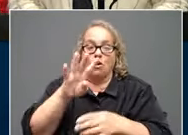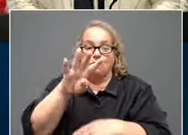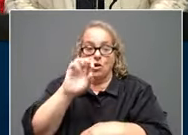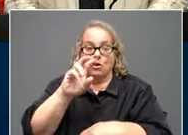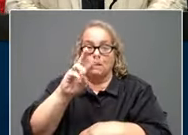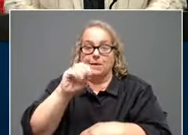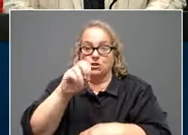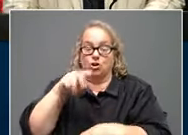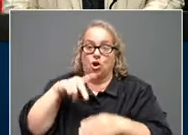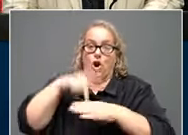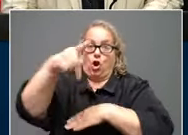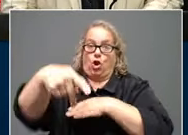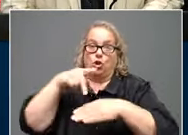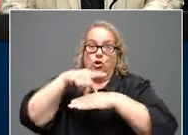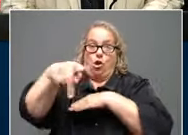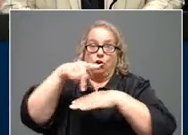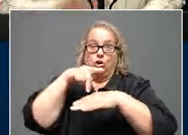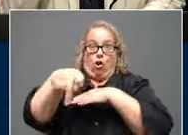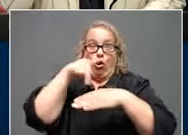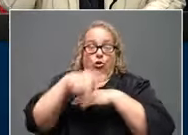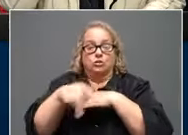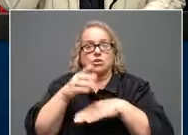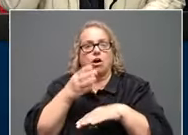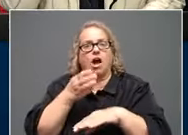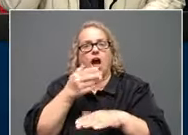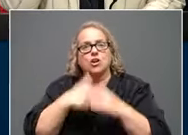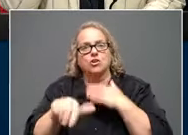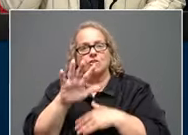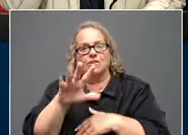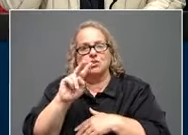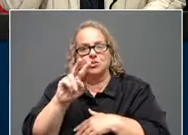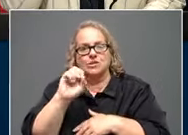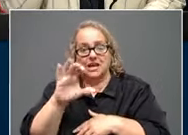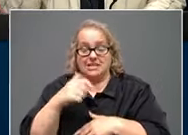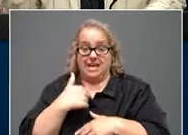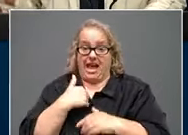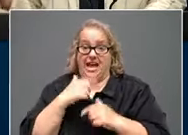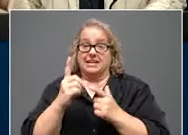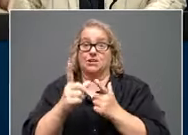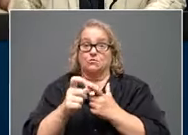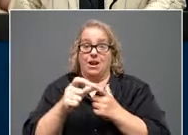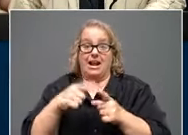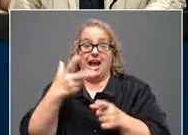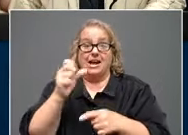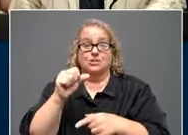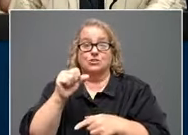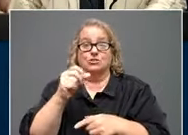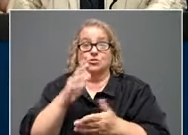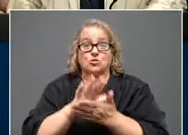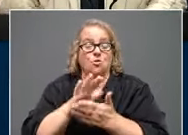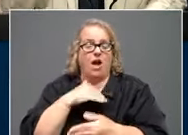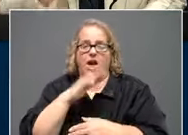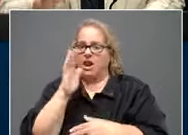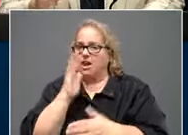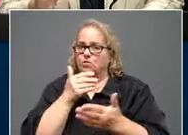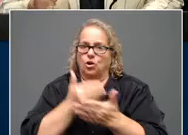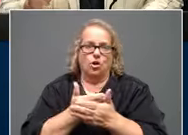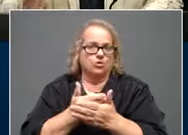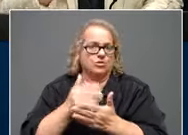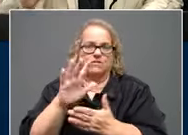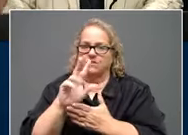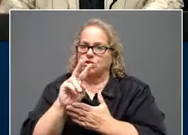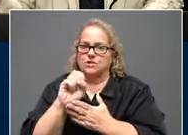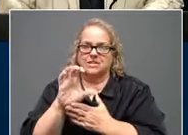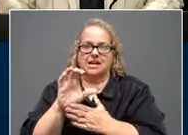under 52 seconds. I ran track in high school, and I did not come close to a 52-second 400 without hurdles.